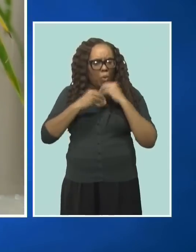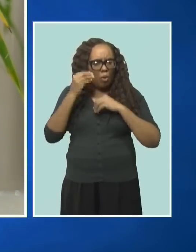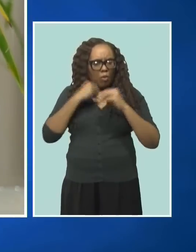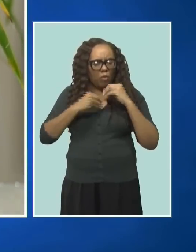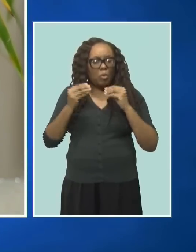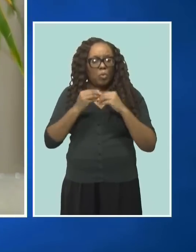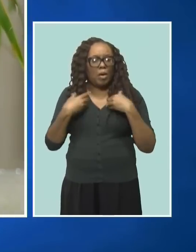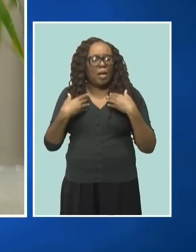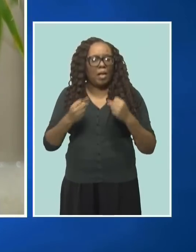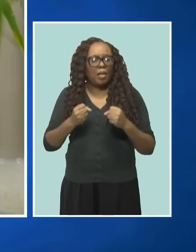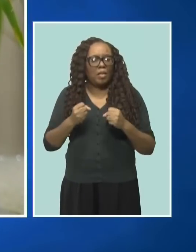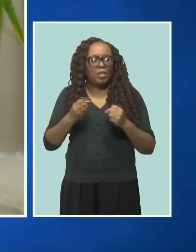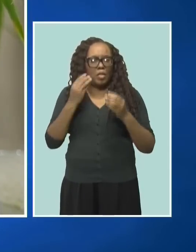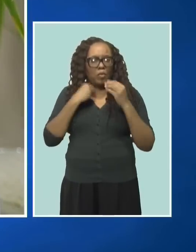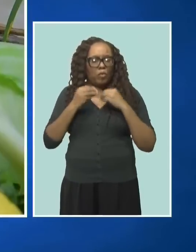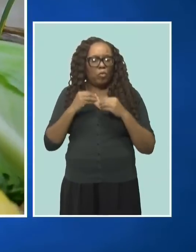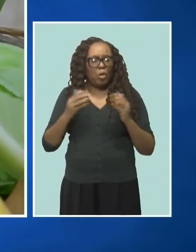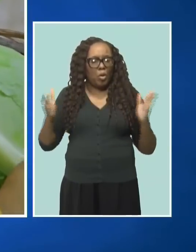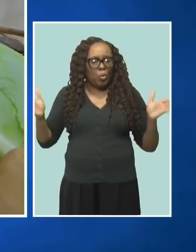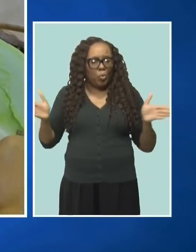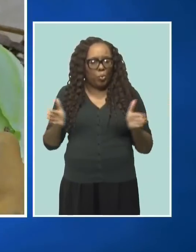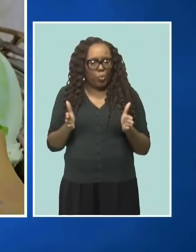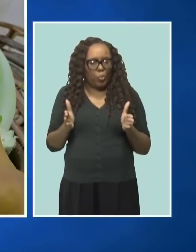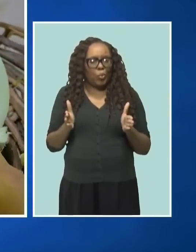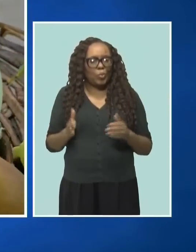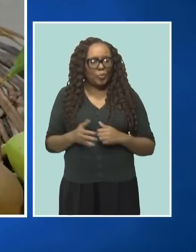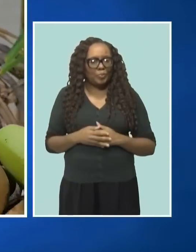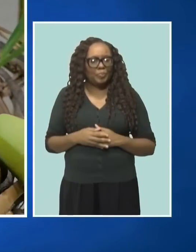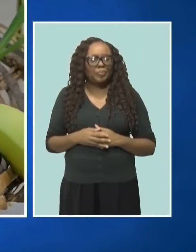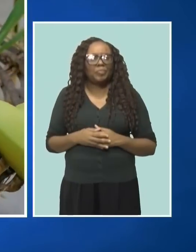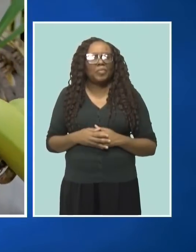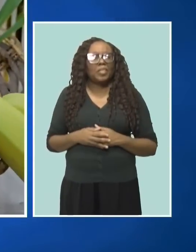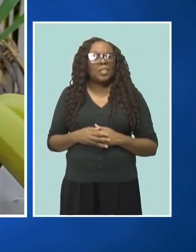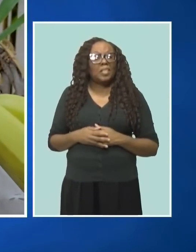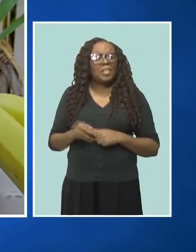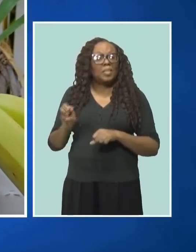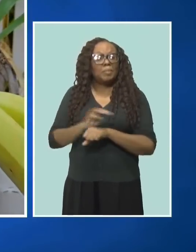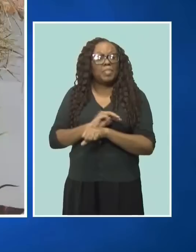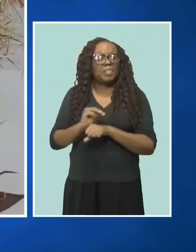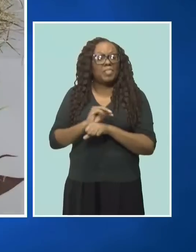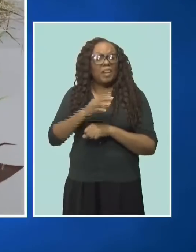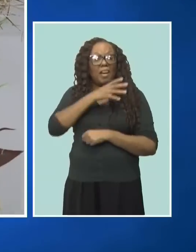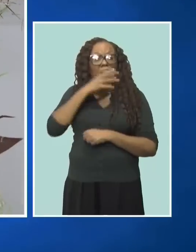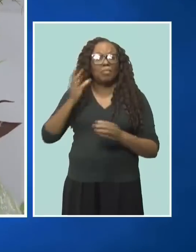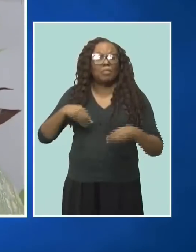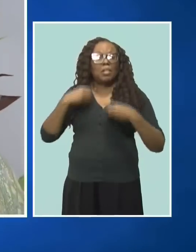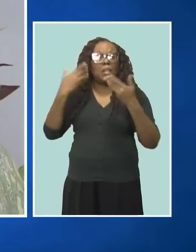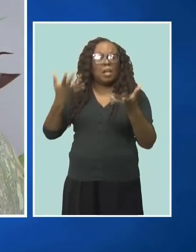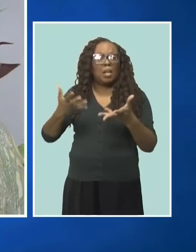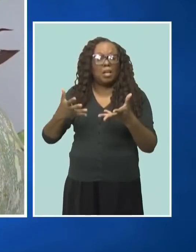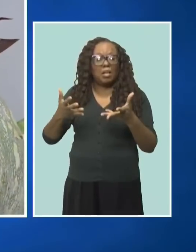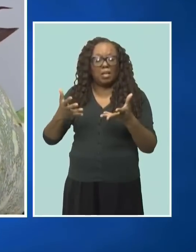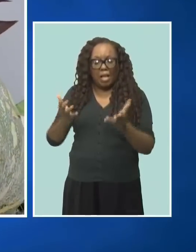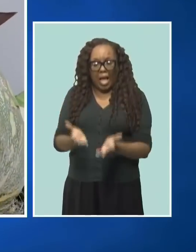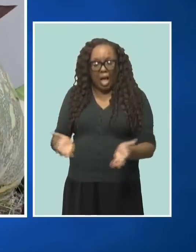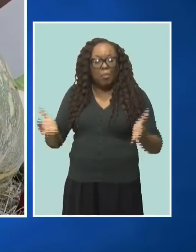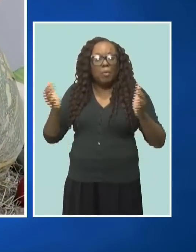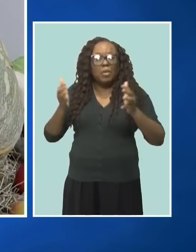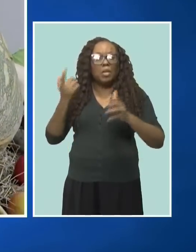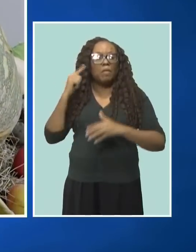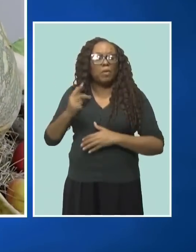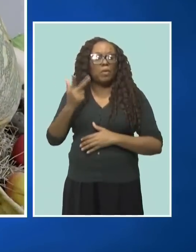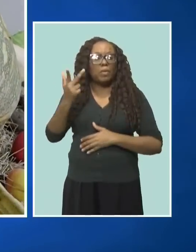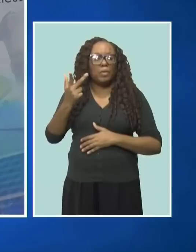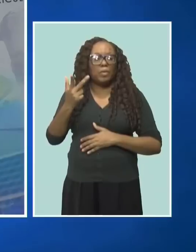Mr. Callender was speaking as the Ministry of Agriculture presented hampers containing fruits and vegetables to 3 organizations